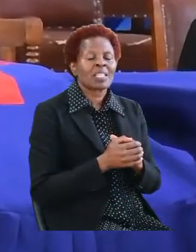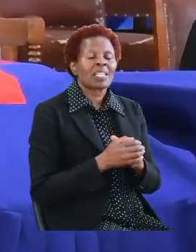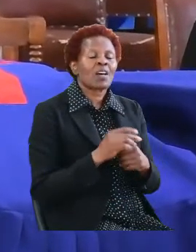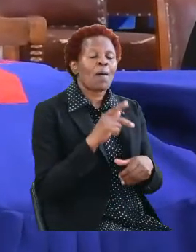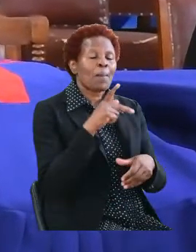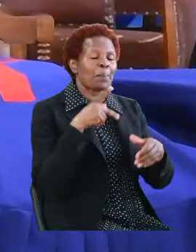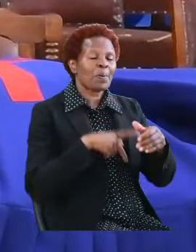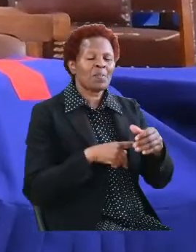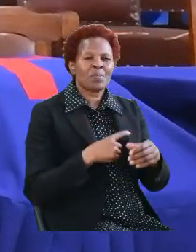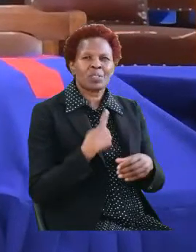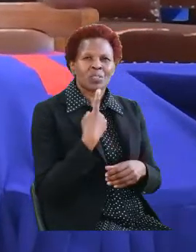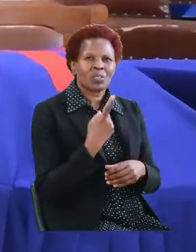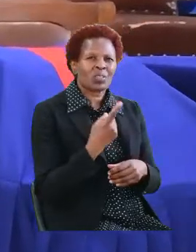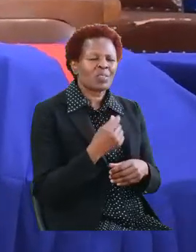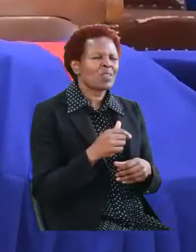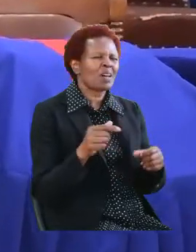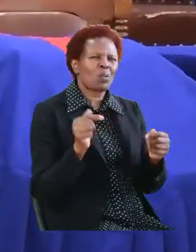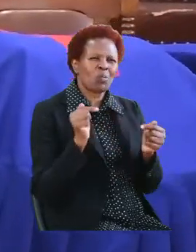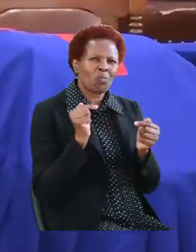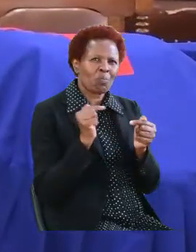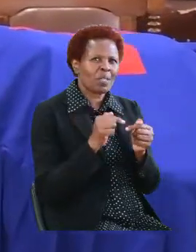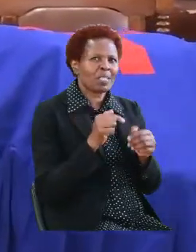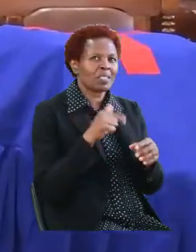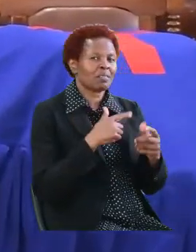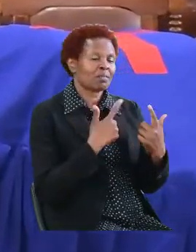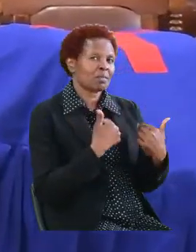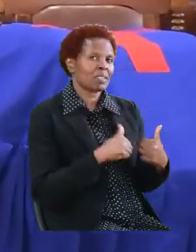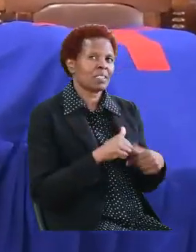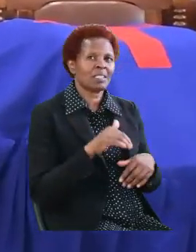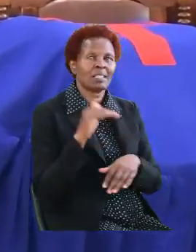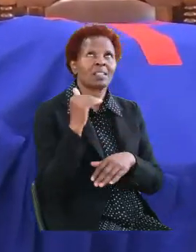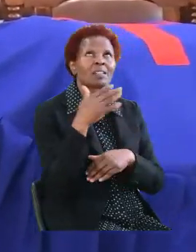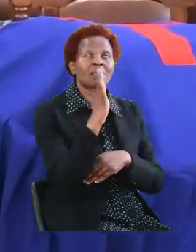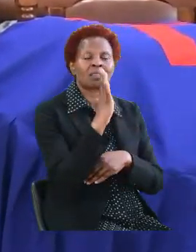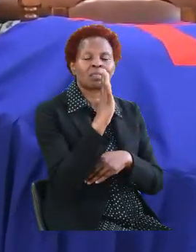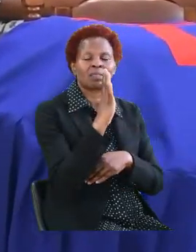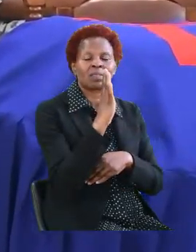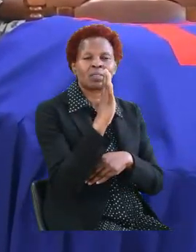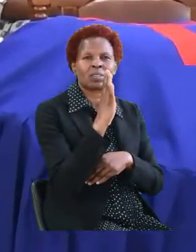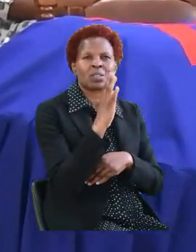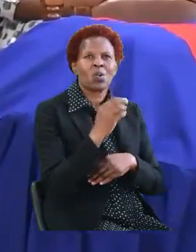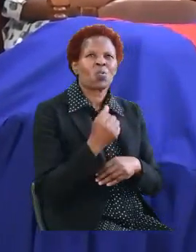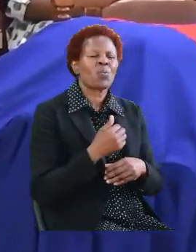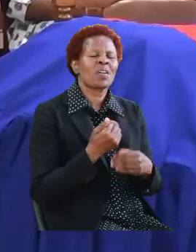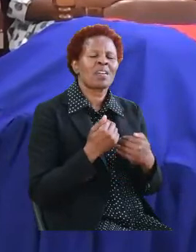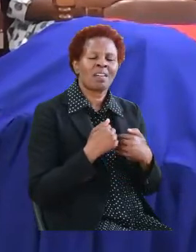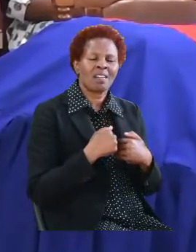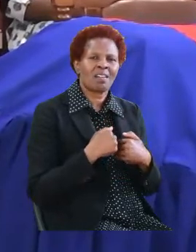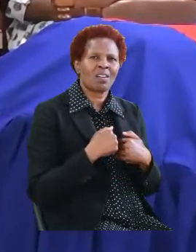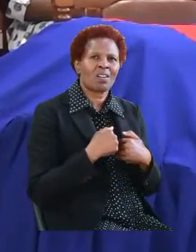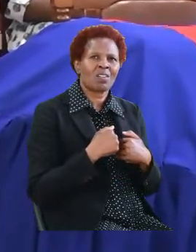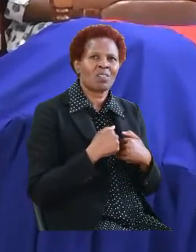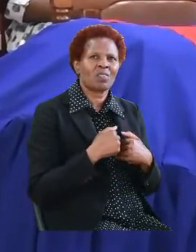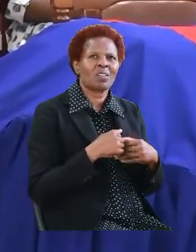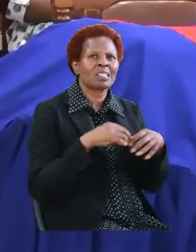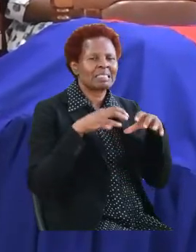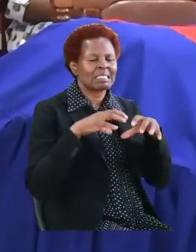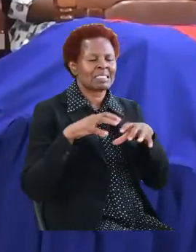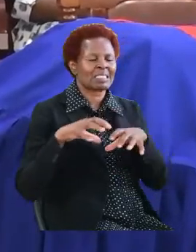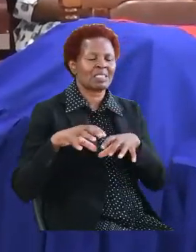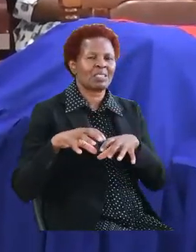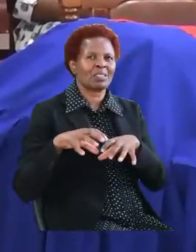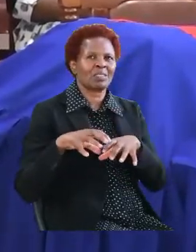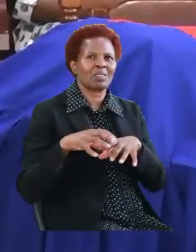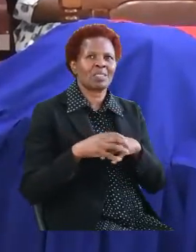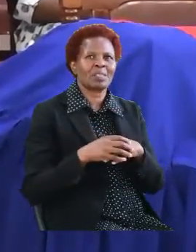speaks with a lot of pain in his heart. And he asks the Lord, we have been through a moment, a season